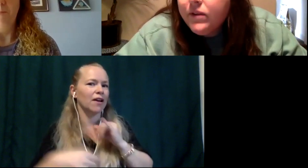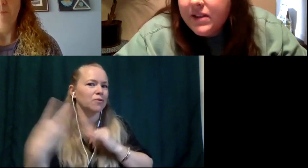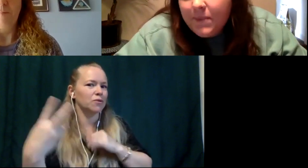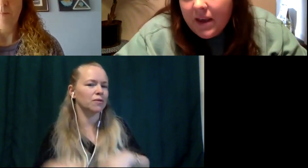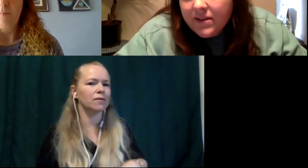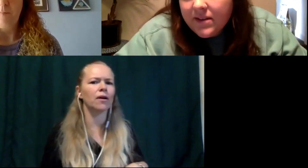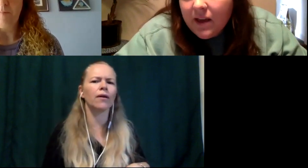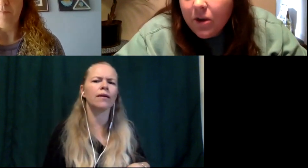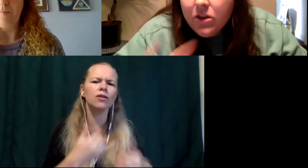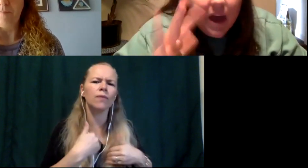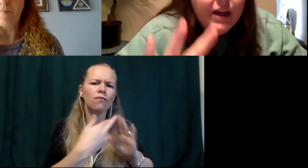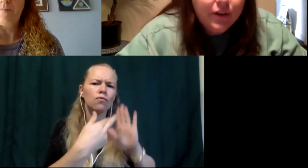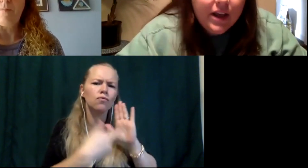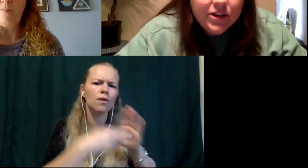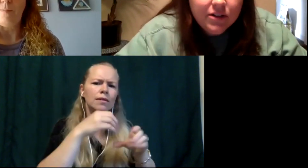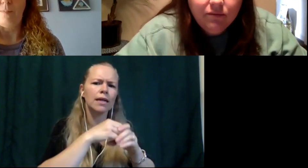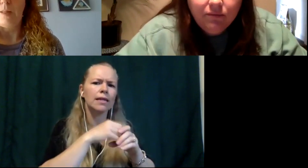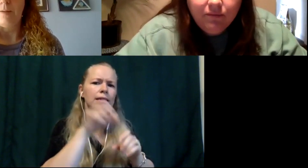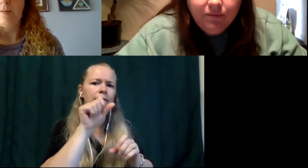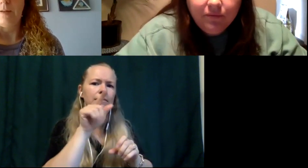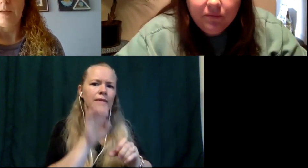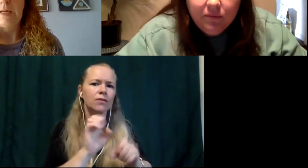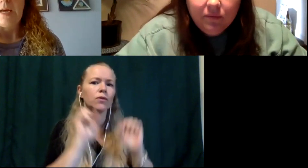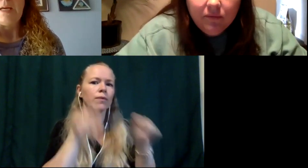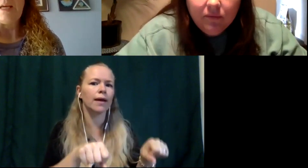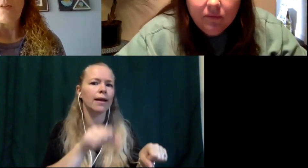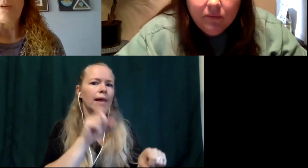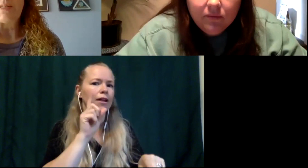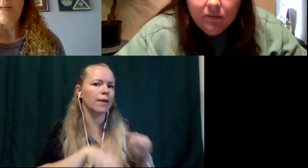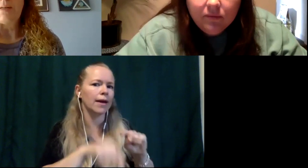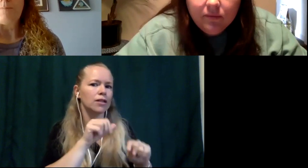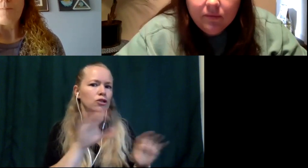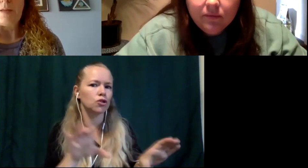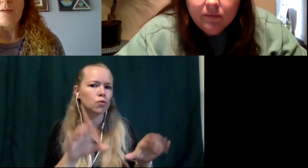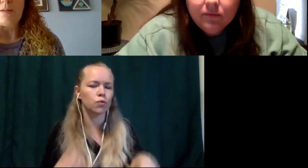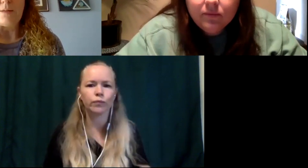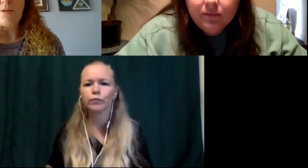any rules in space saying what you can or can't do? Yeah,